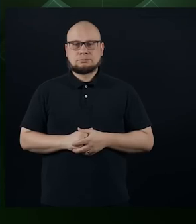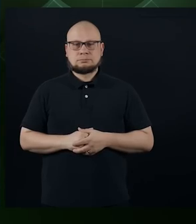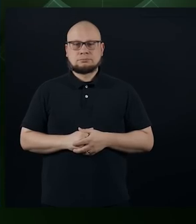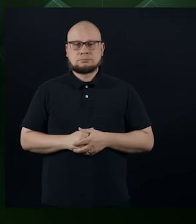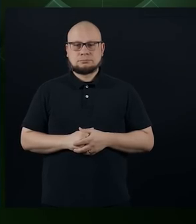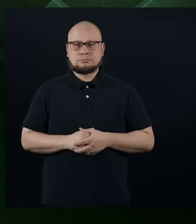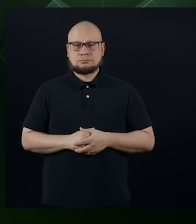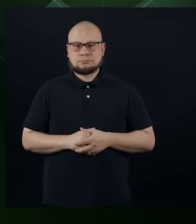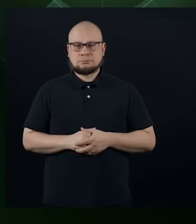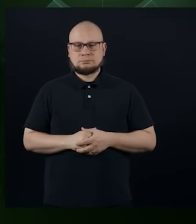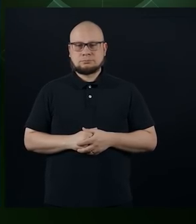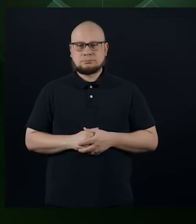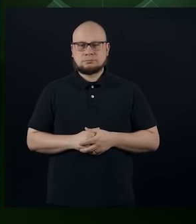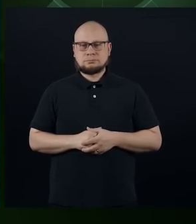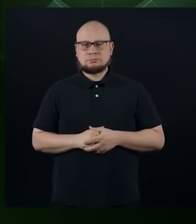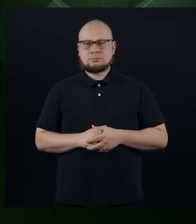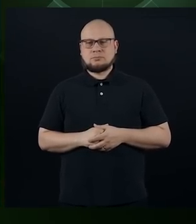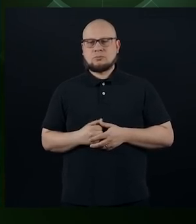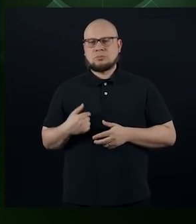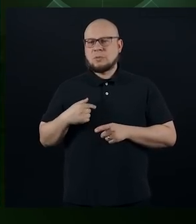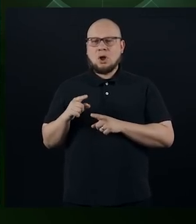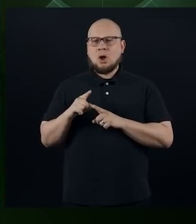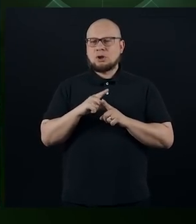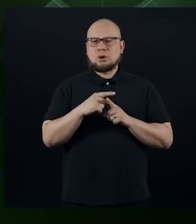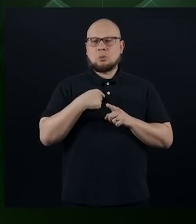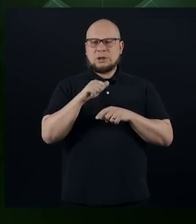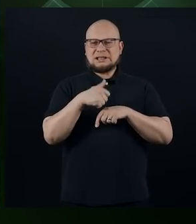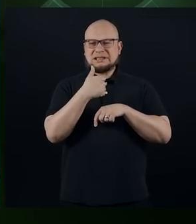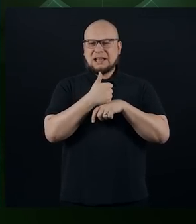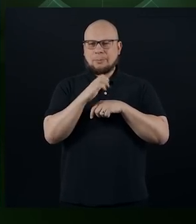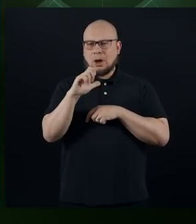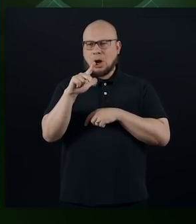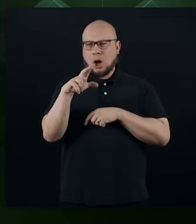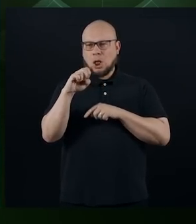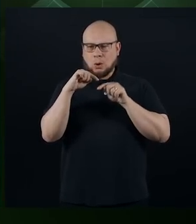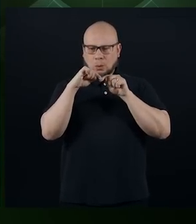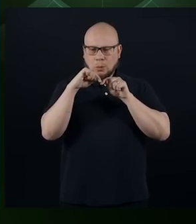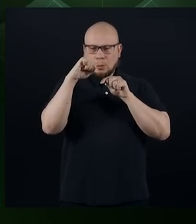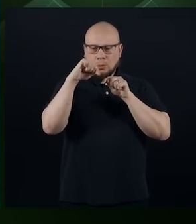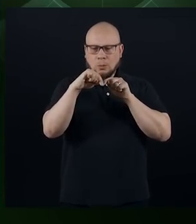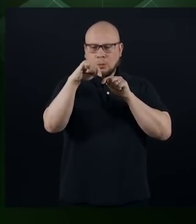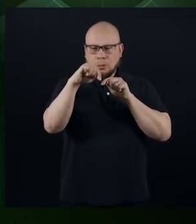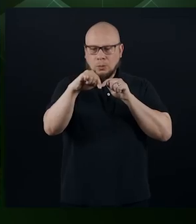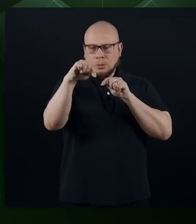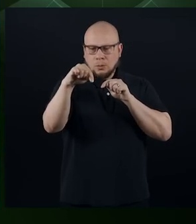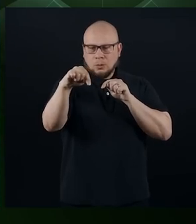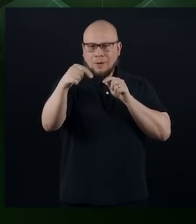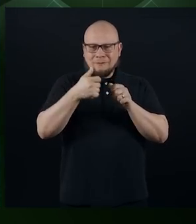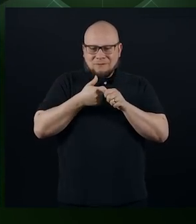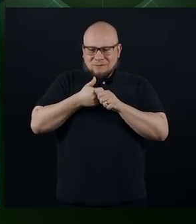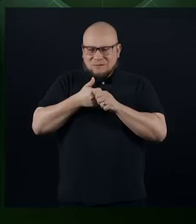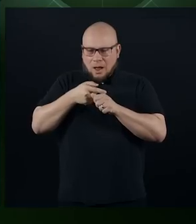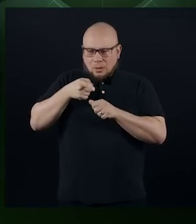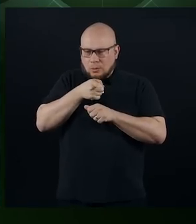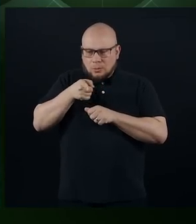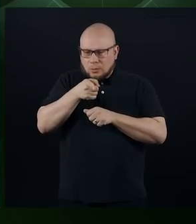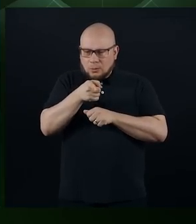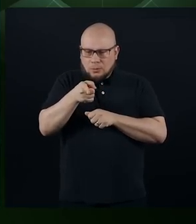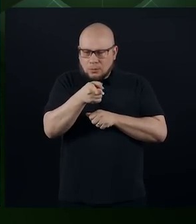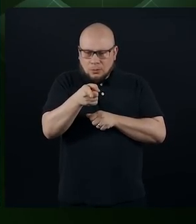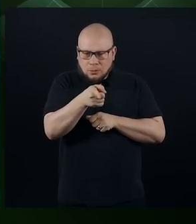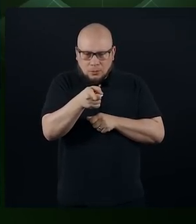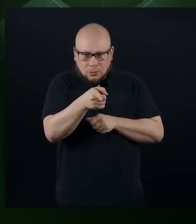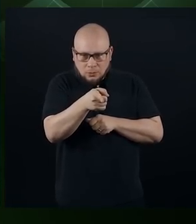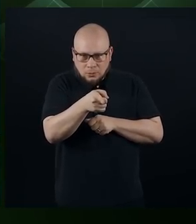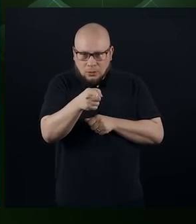We created a sort of breadcrumb trail of debris that players can follow through the darkness and the gloom in order to get that perfect moment